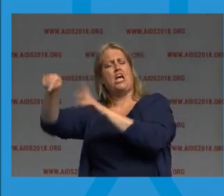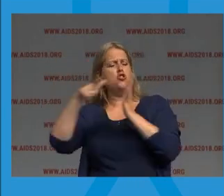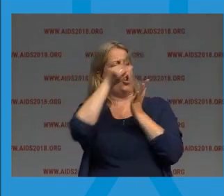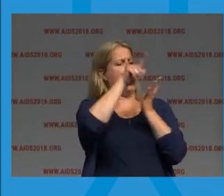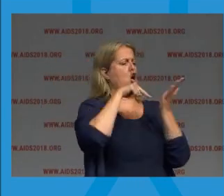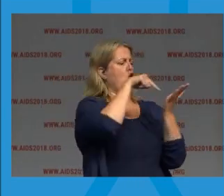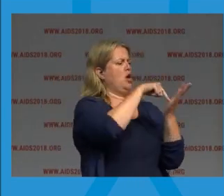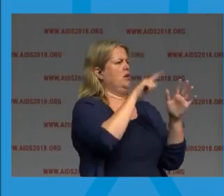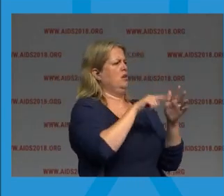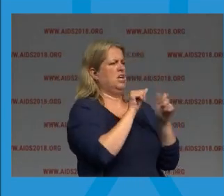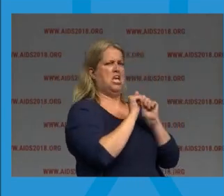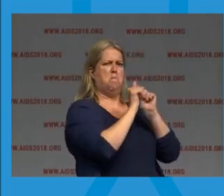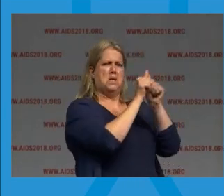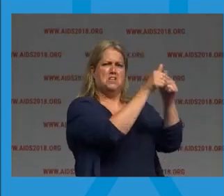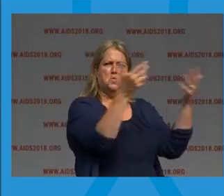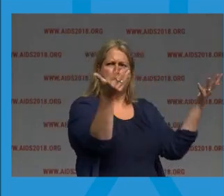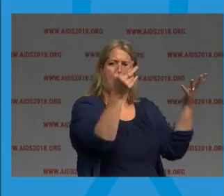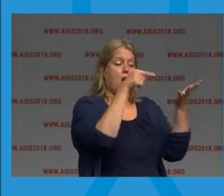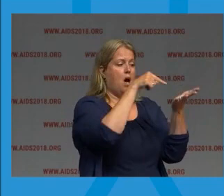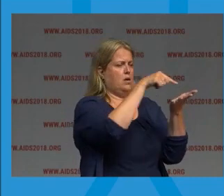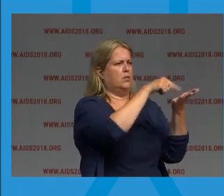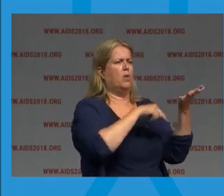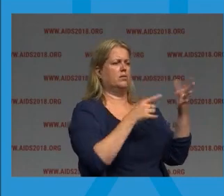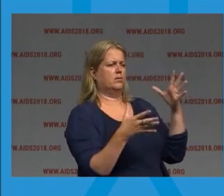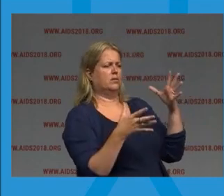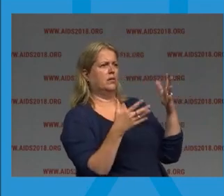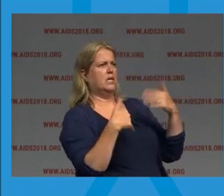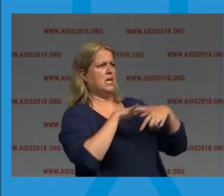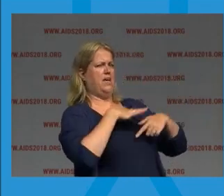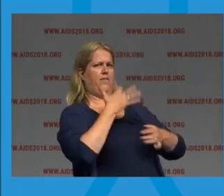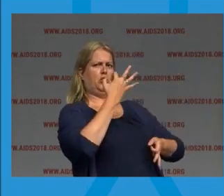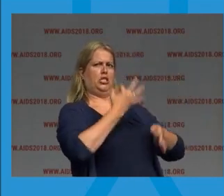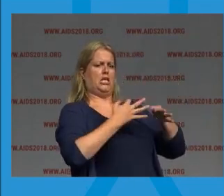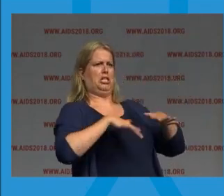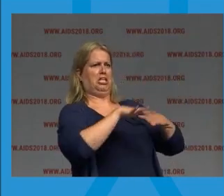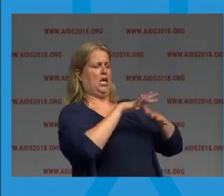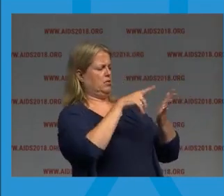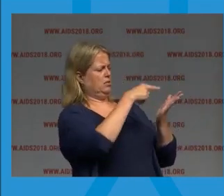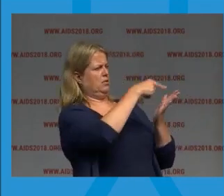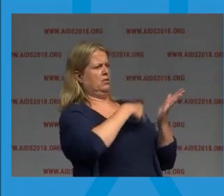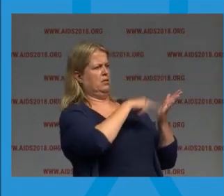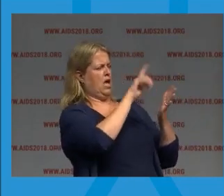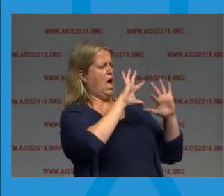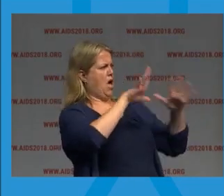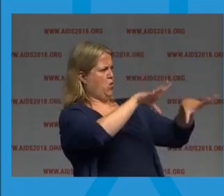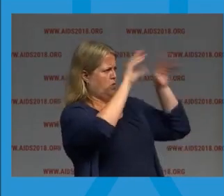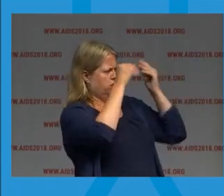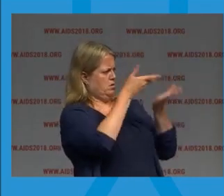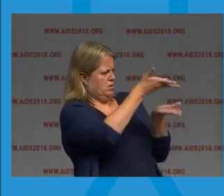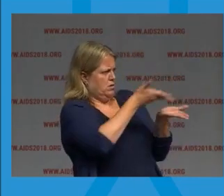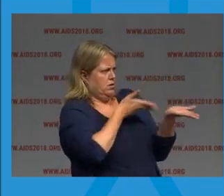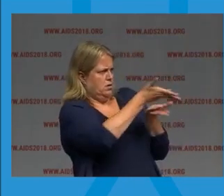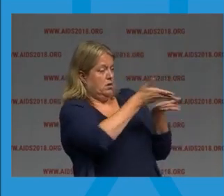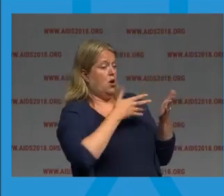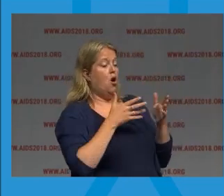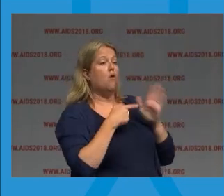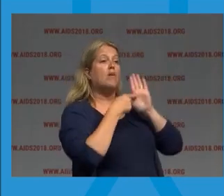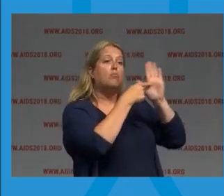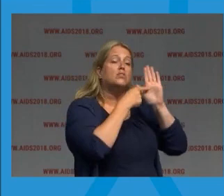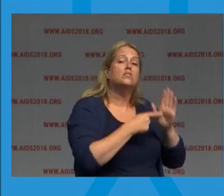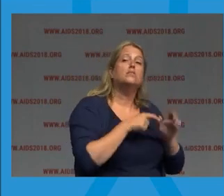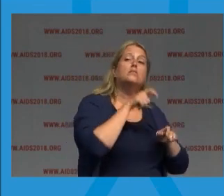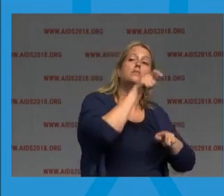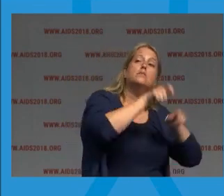laws and what do they have to take into account when they are deciding cases, when they are representing clients, when they are